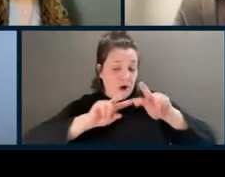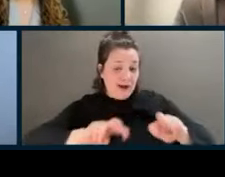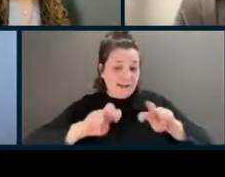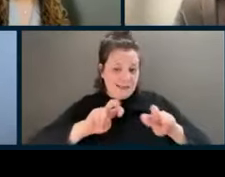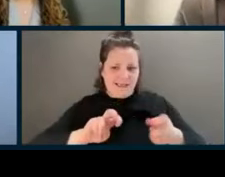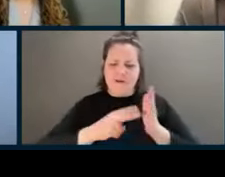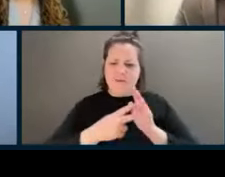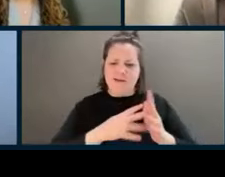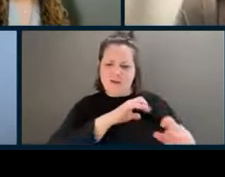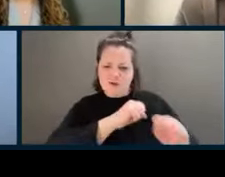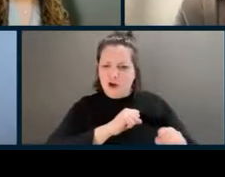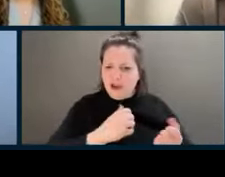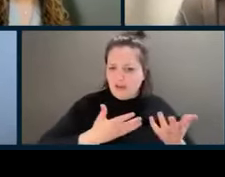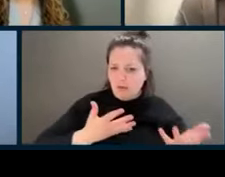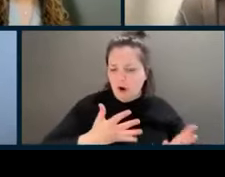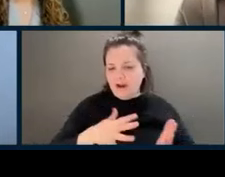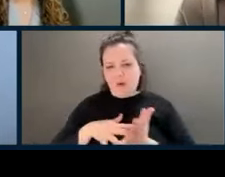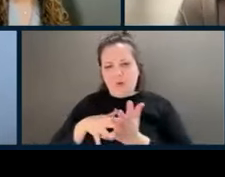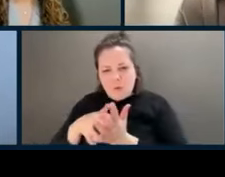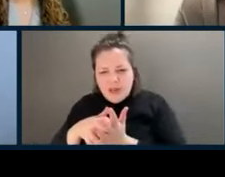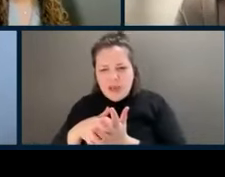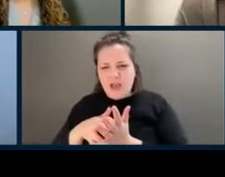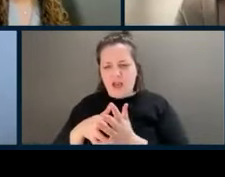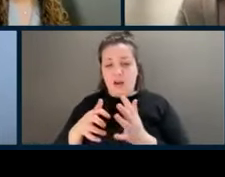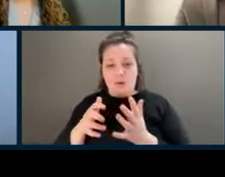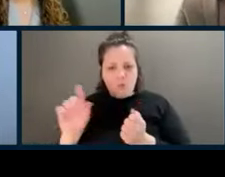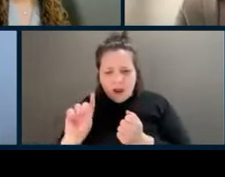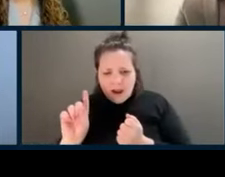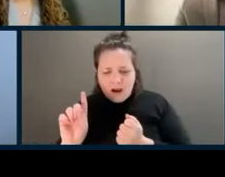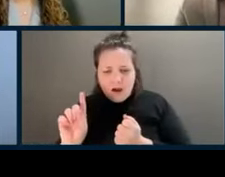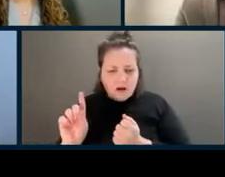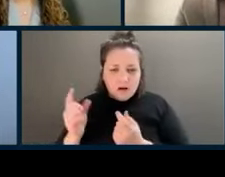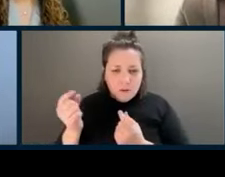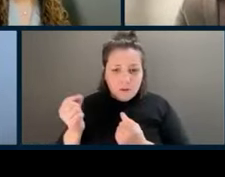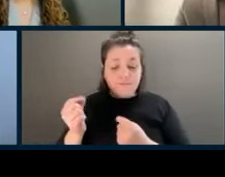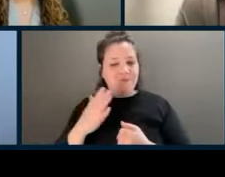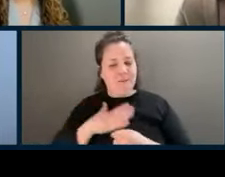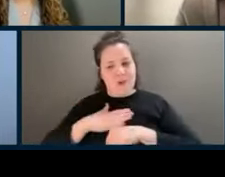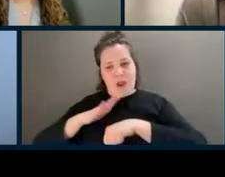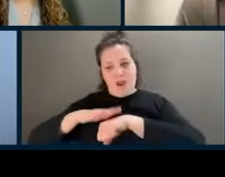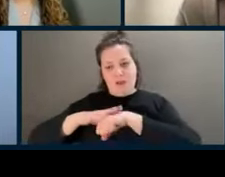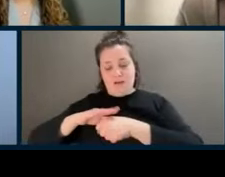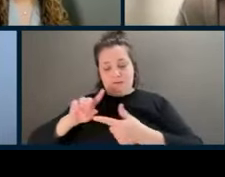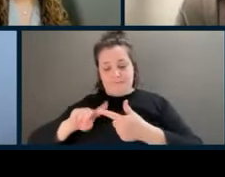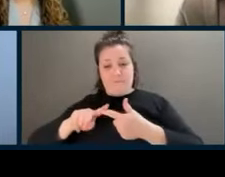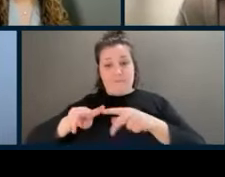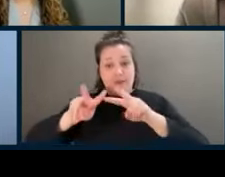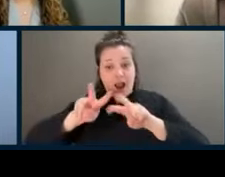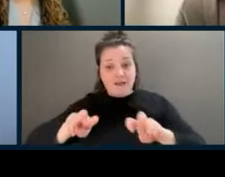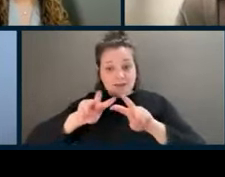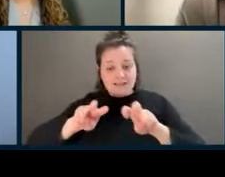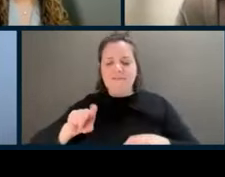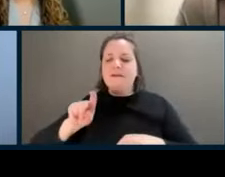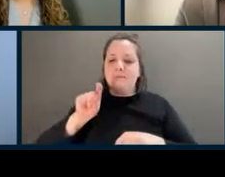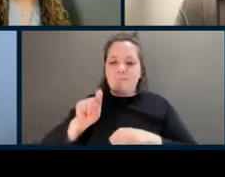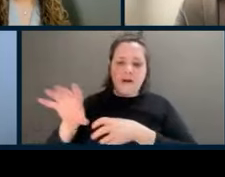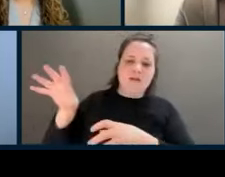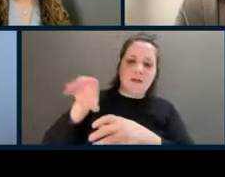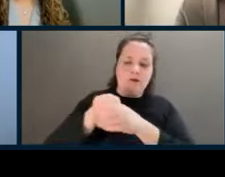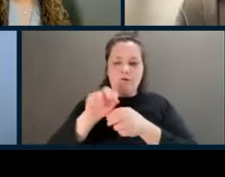gaps and your weaknesses are. My caveat to that is that has to be an assessment that's conducted by a reputable